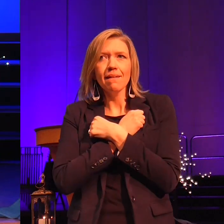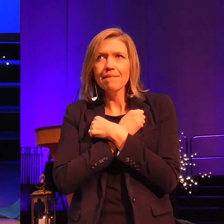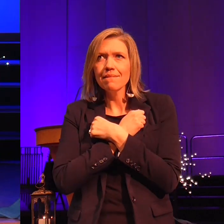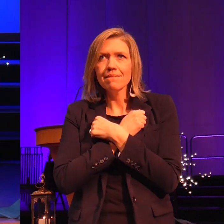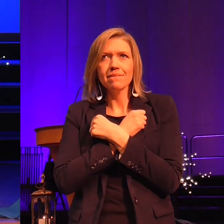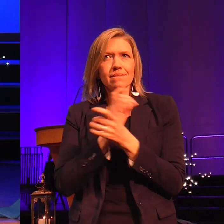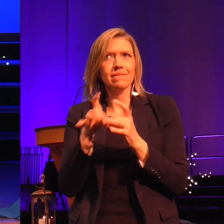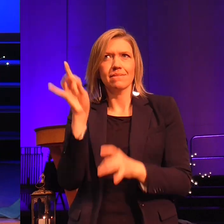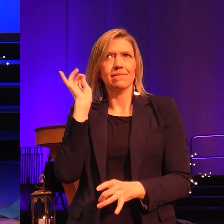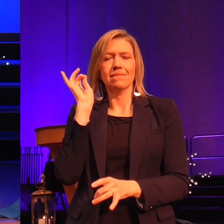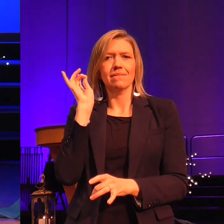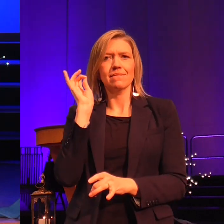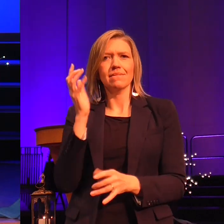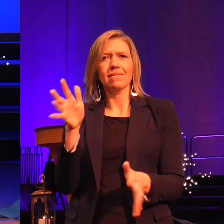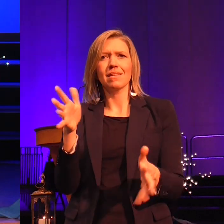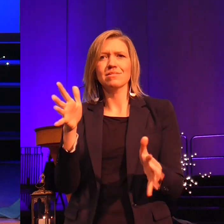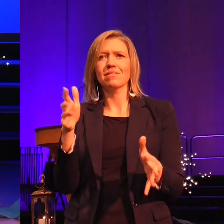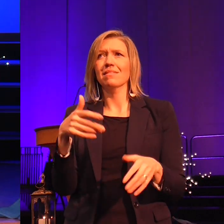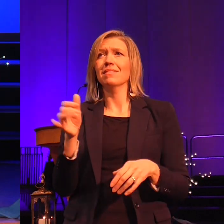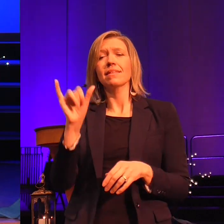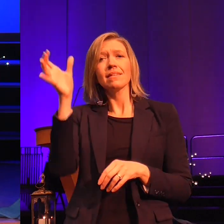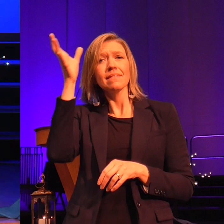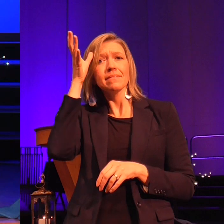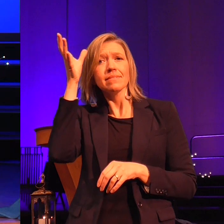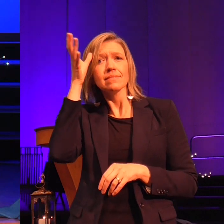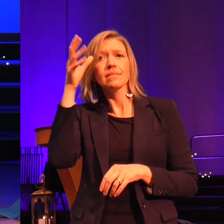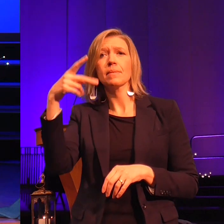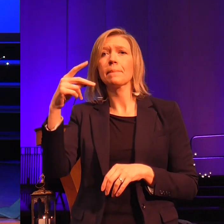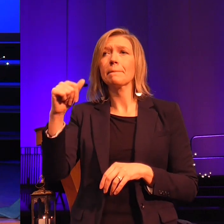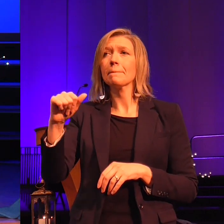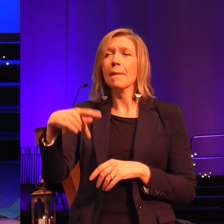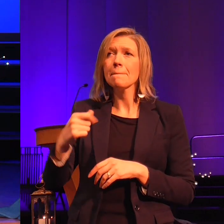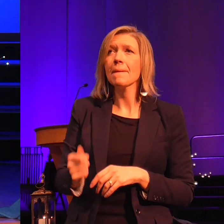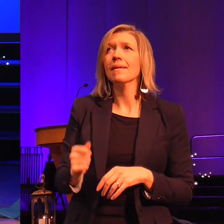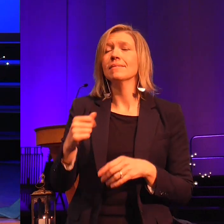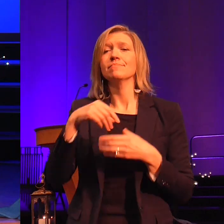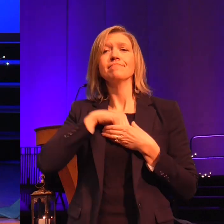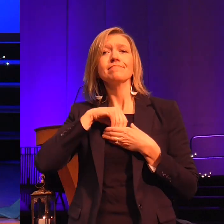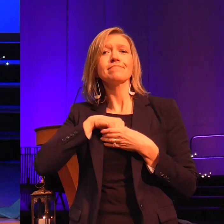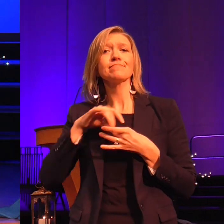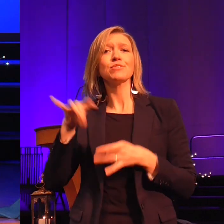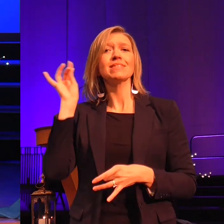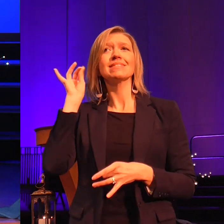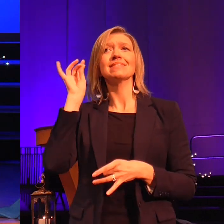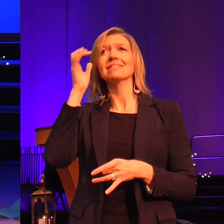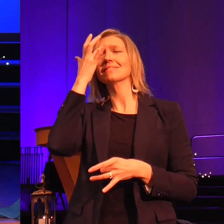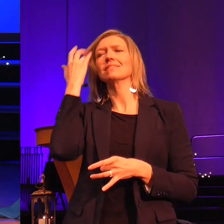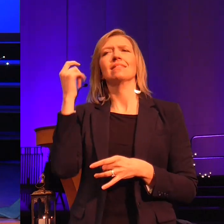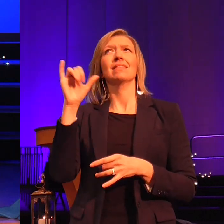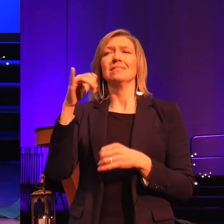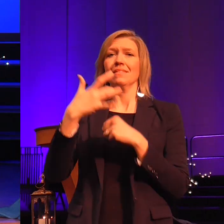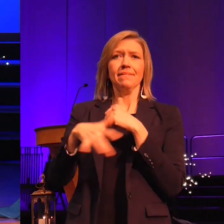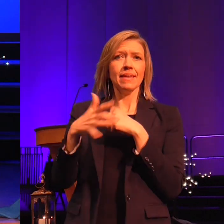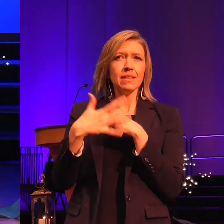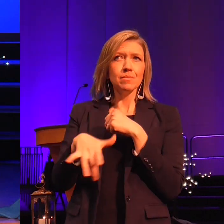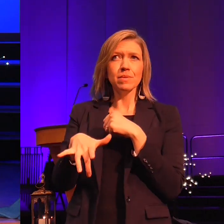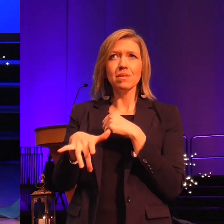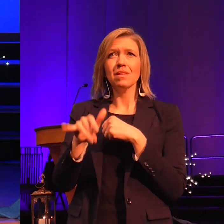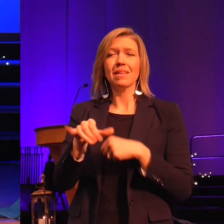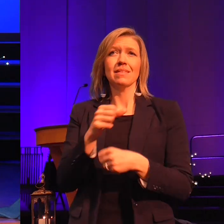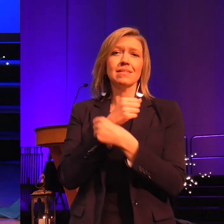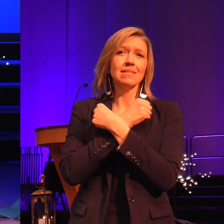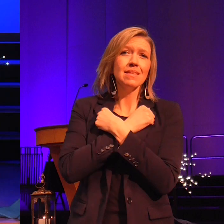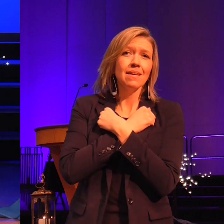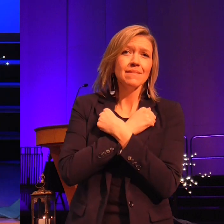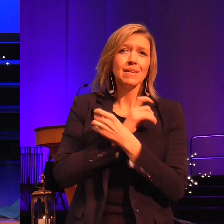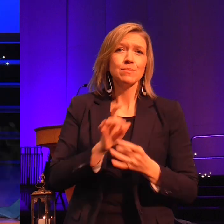presence. It's a father, a papa, a presence within. It is available, and it is this loving presence. And